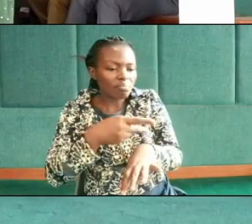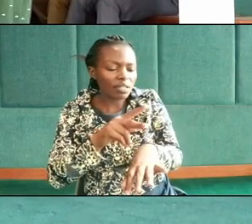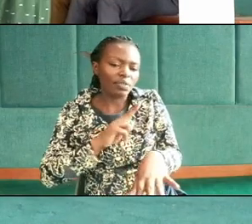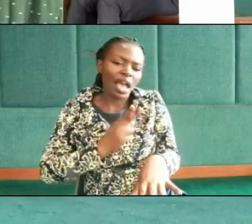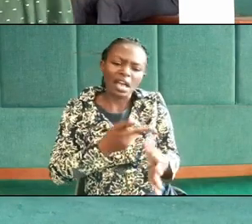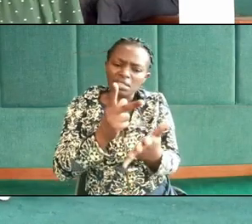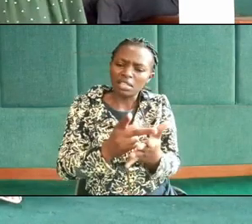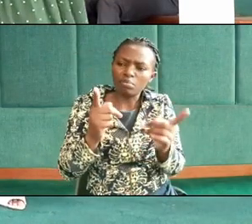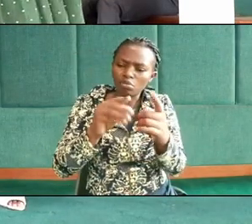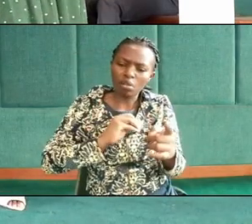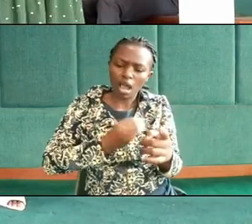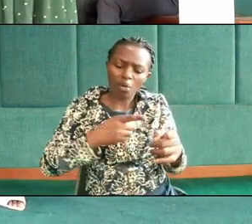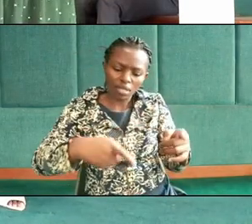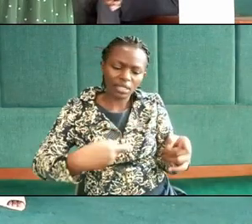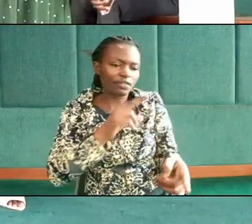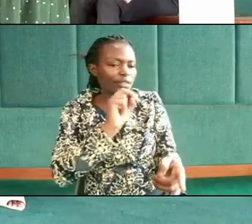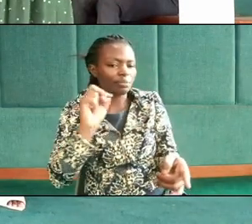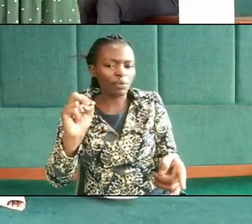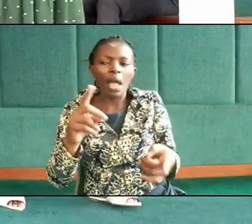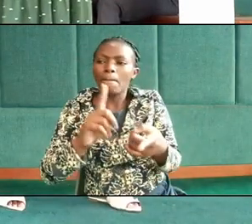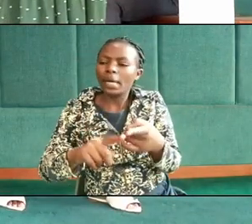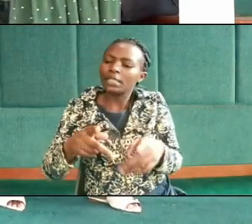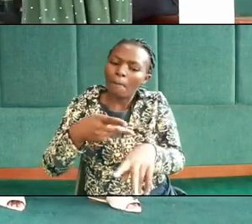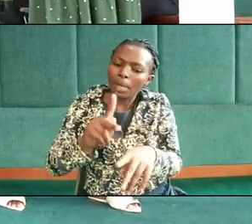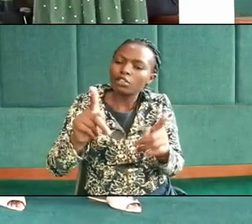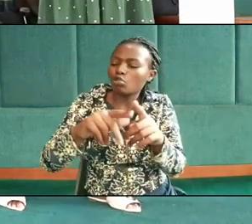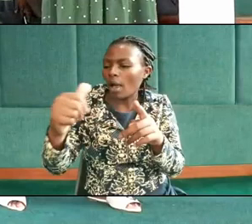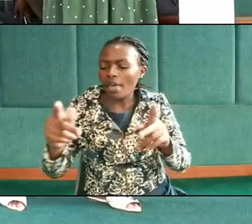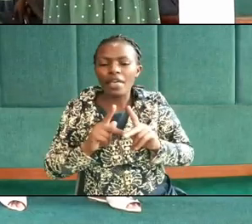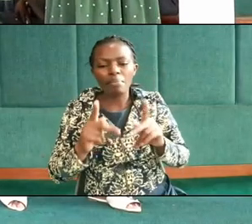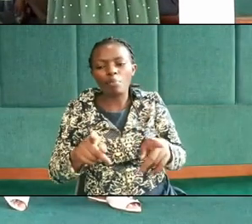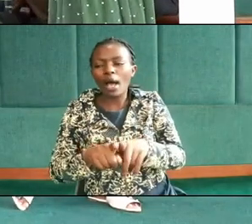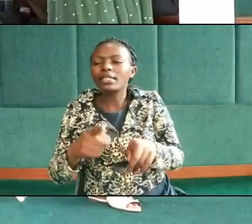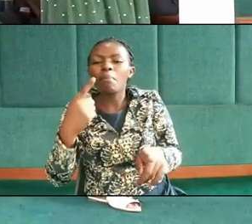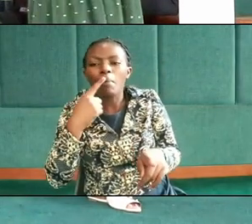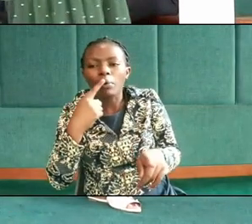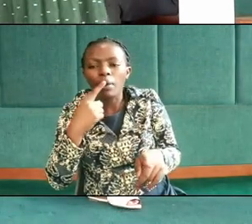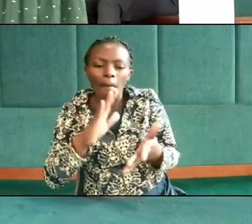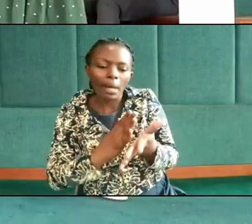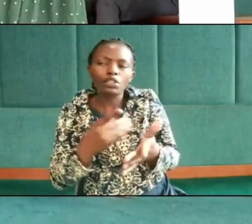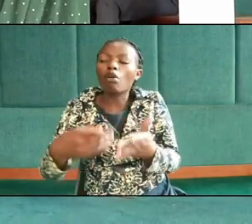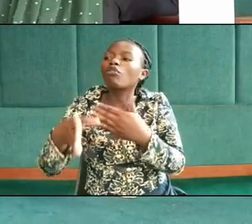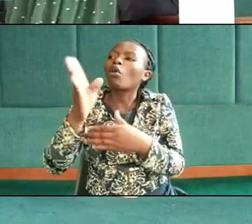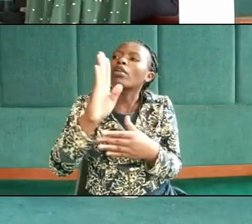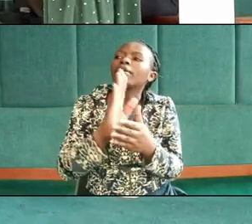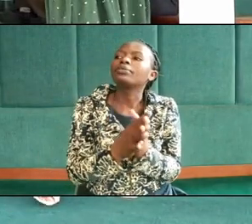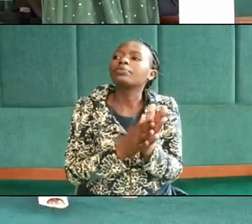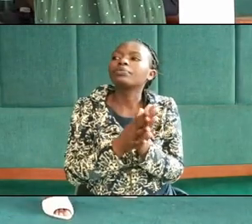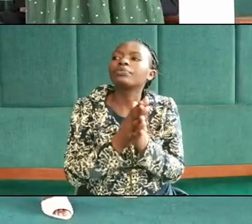it to ourselves, we are supposed to pass it on to other people as the mouthpiece of God. Yes.